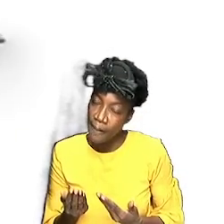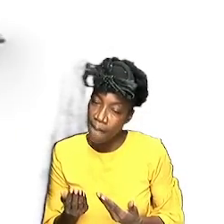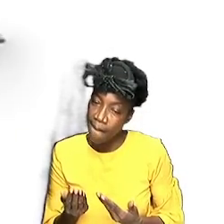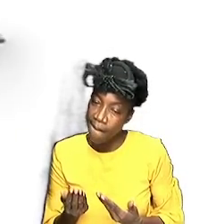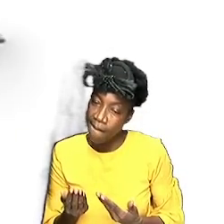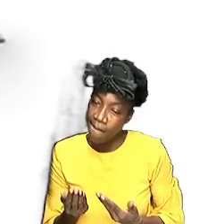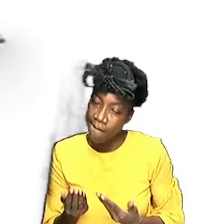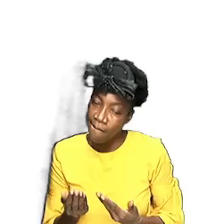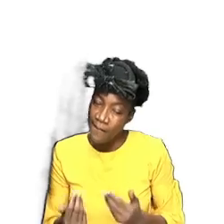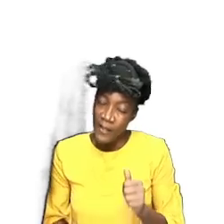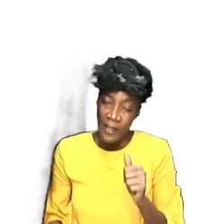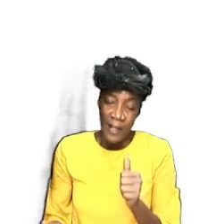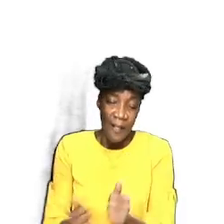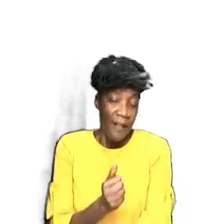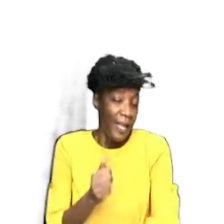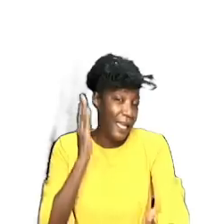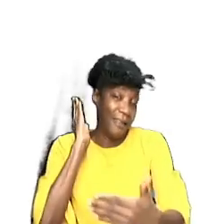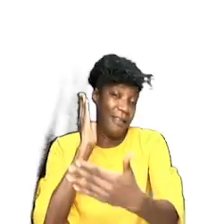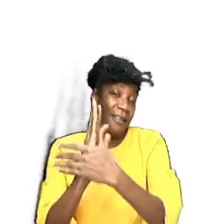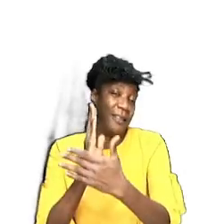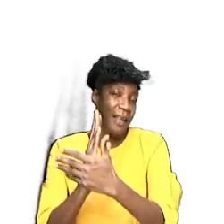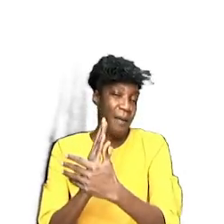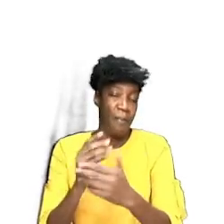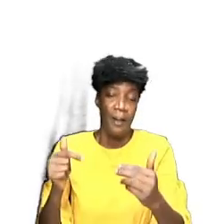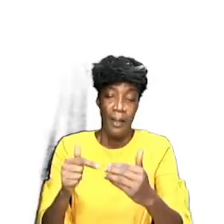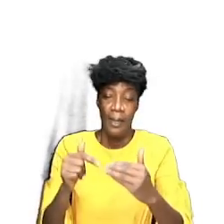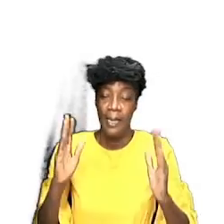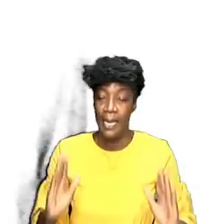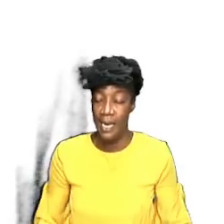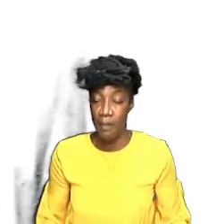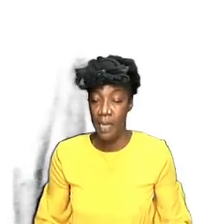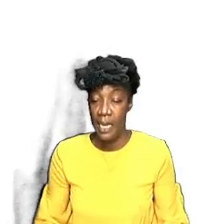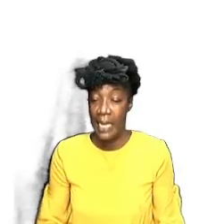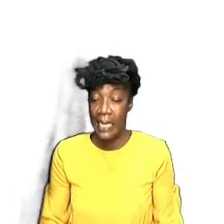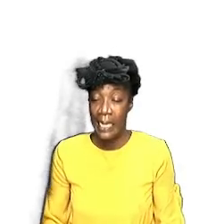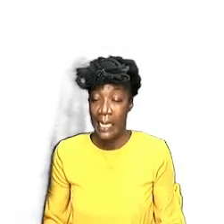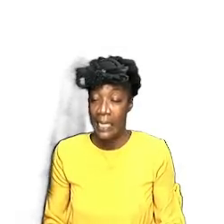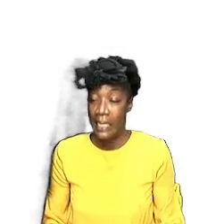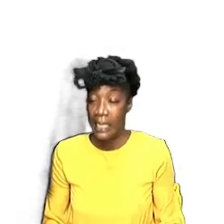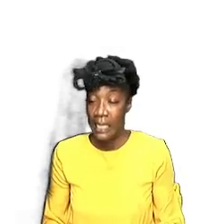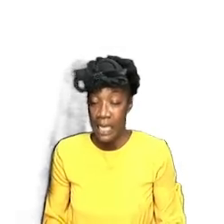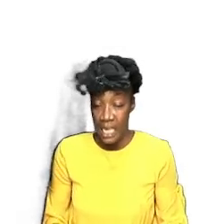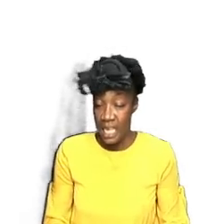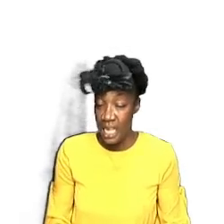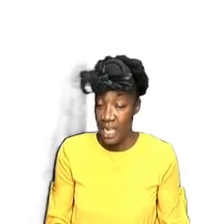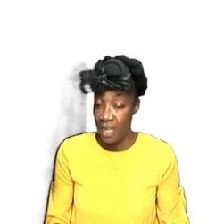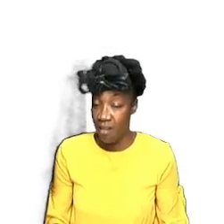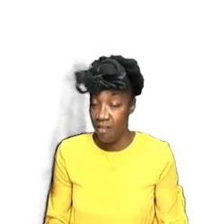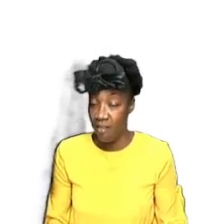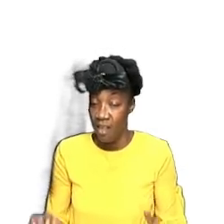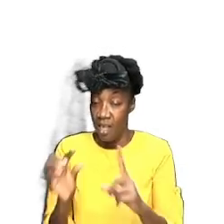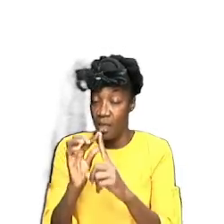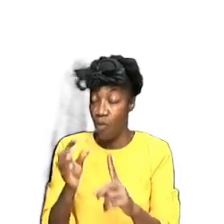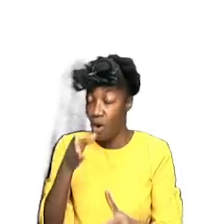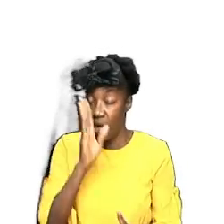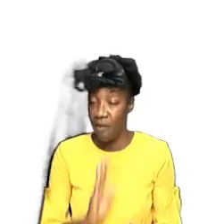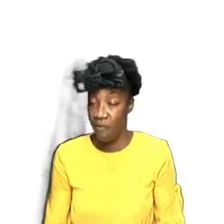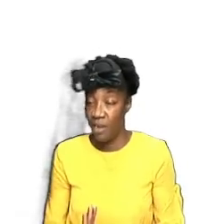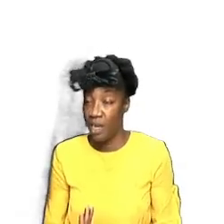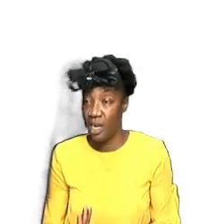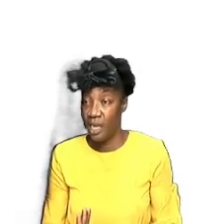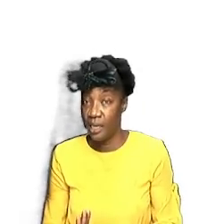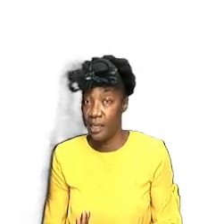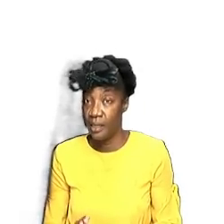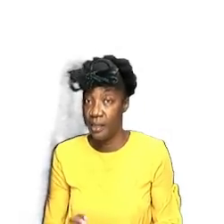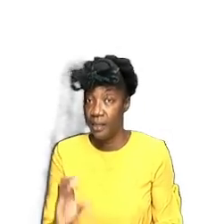fight on the enemy. It blocks the enemy. The enemy hates the word of God. Amen. So the Bible says in 1 Corinthians, praise